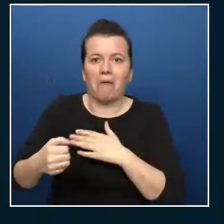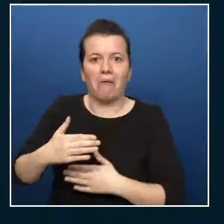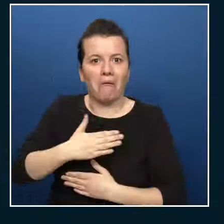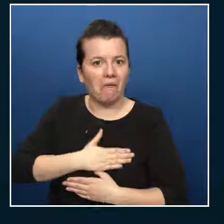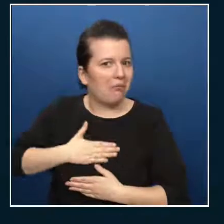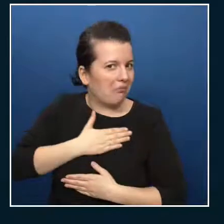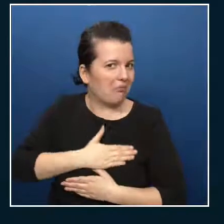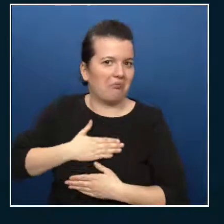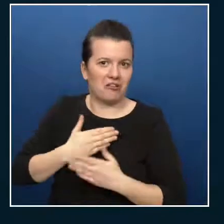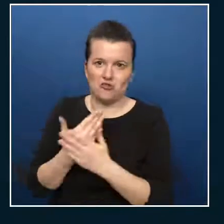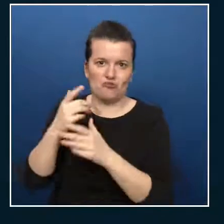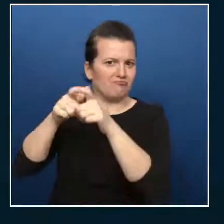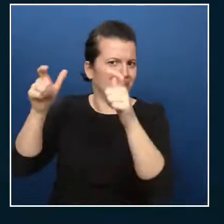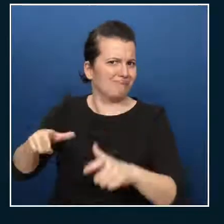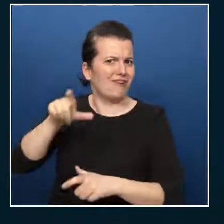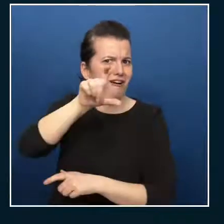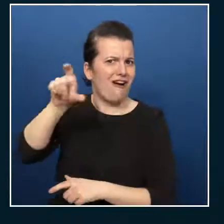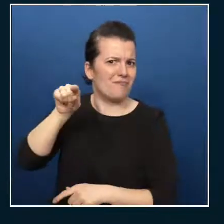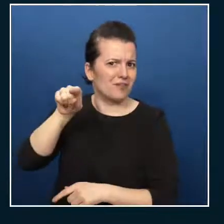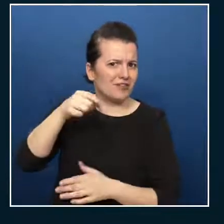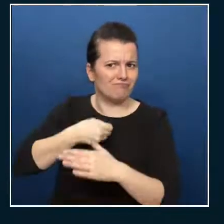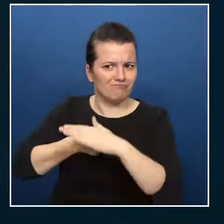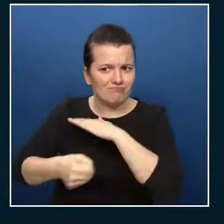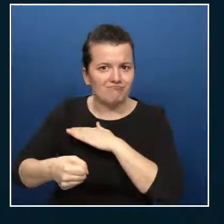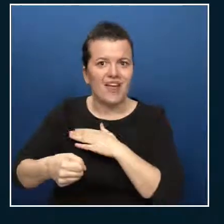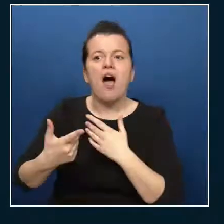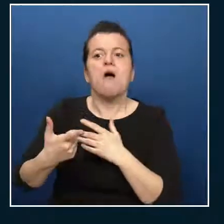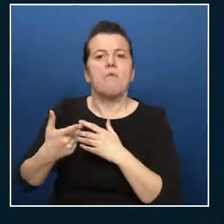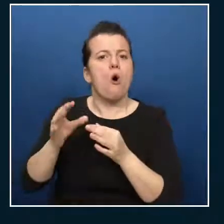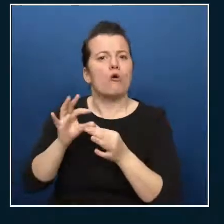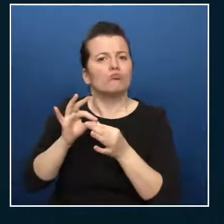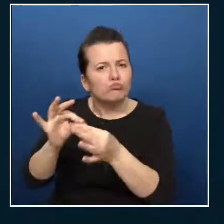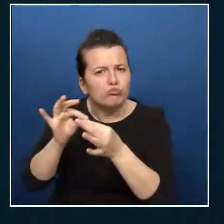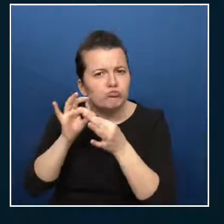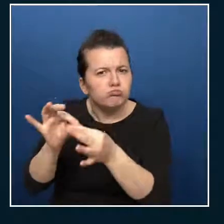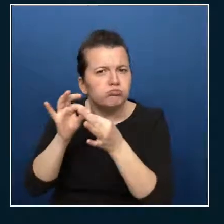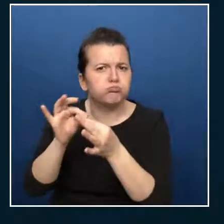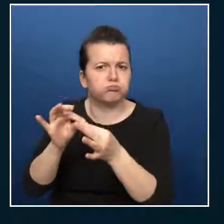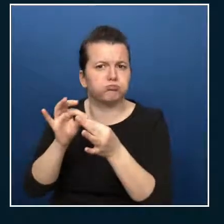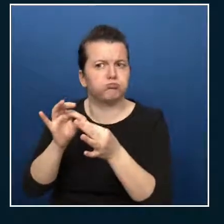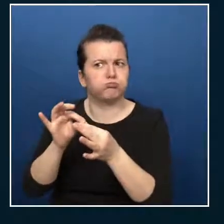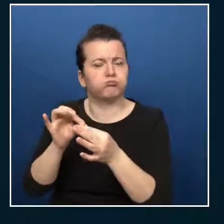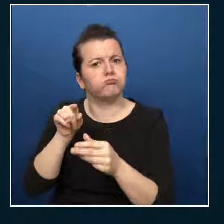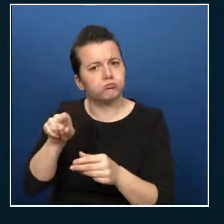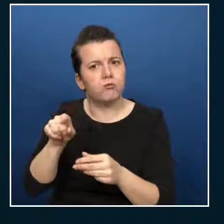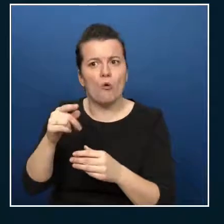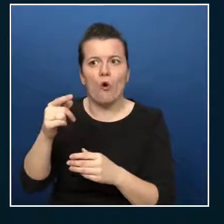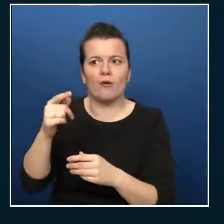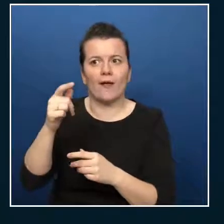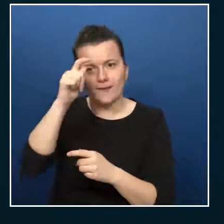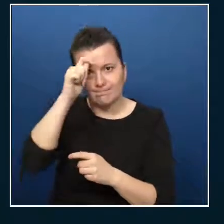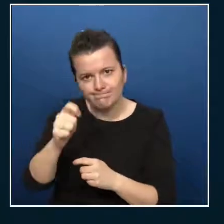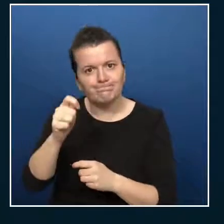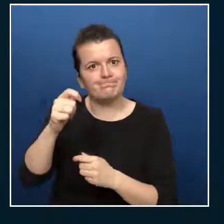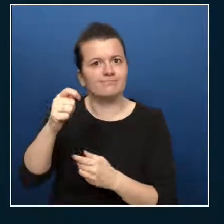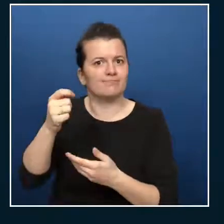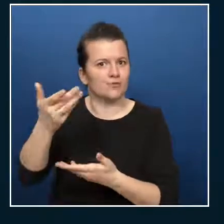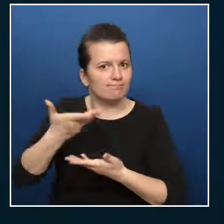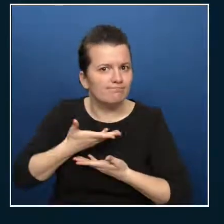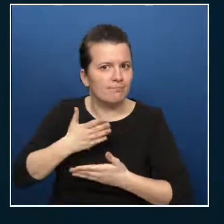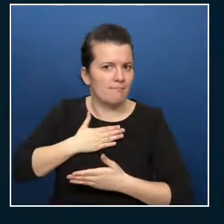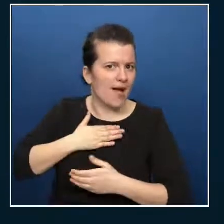because I feel more collaboration, and I feel more appreciated in what I do.